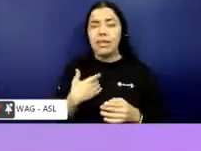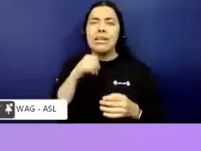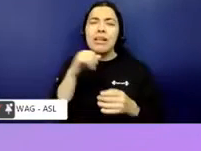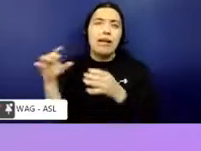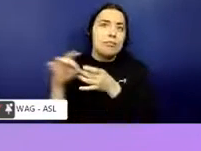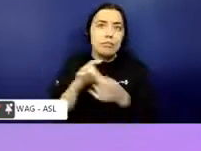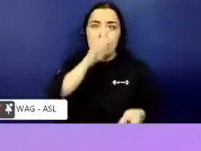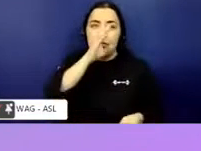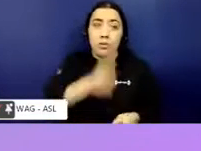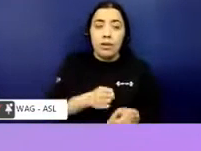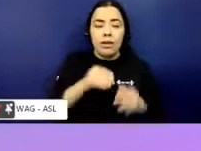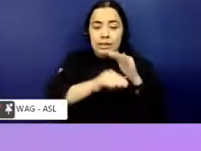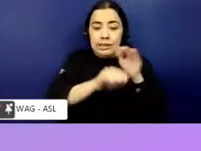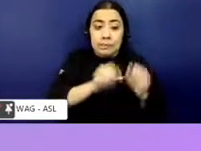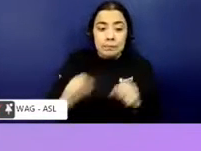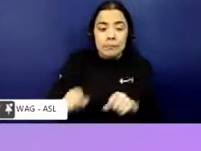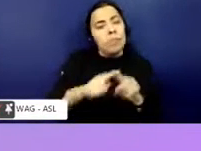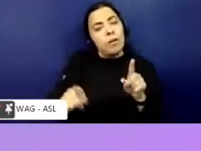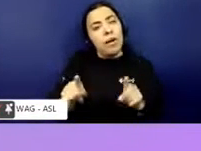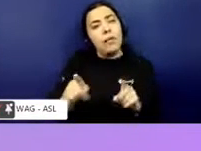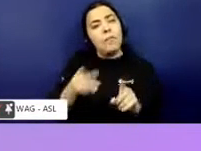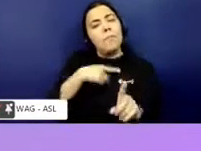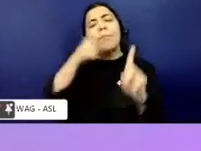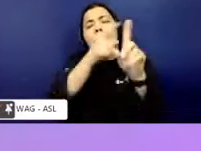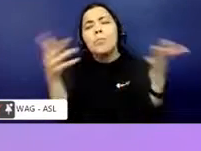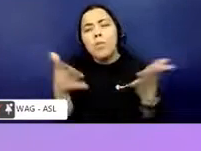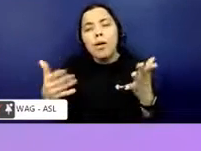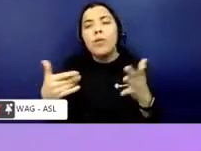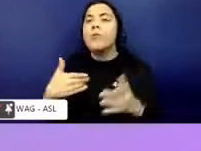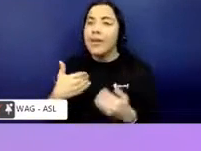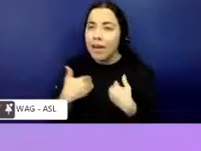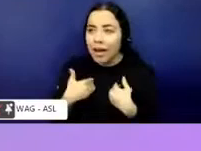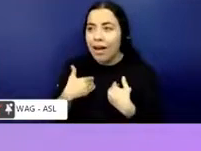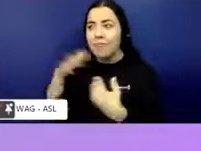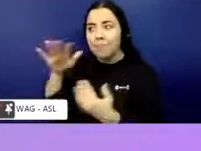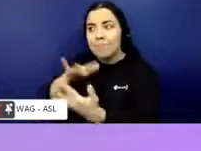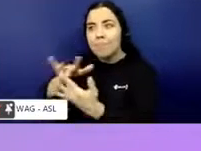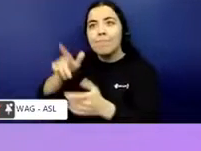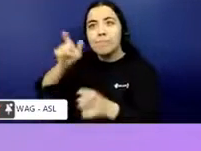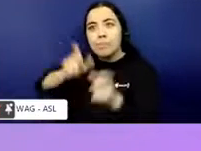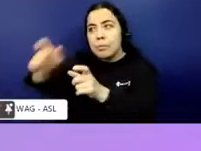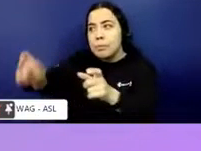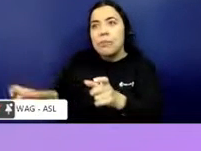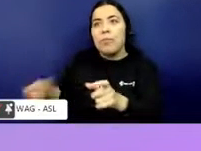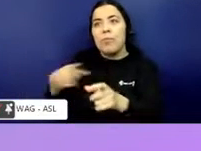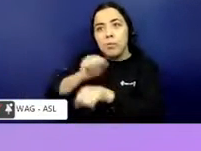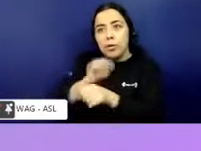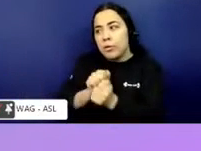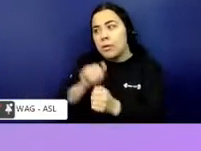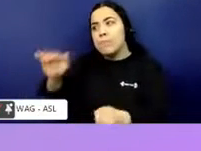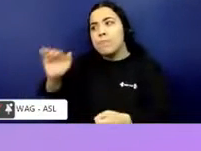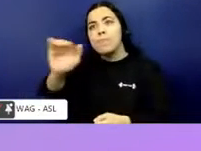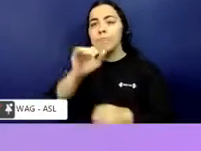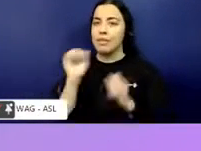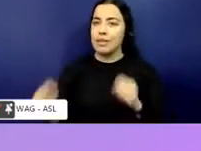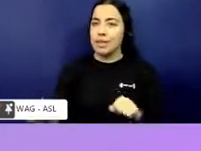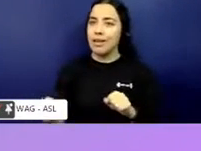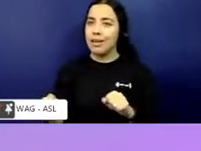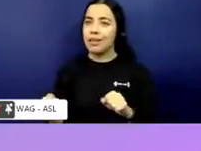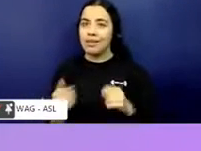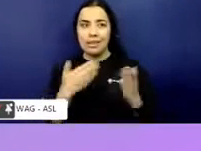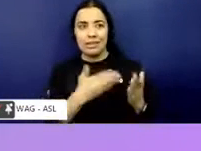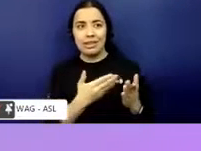exactly, but the point is we have those connections and we all have different skills. And this is an accessibility or disability